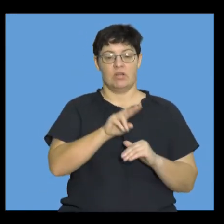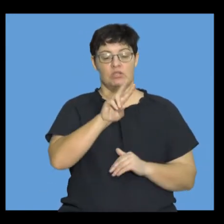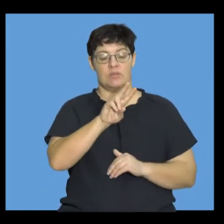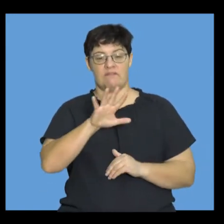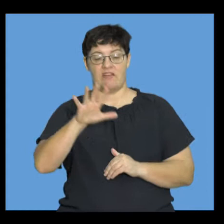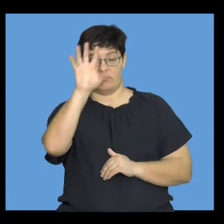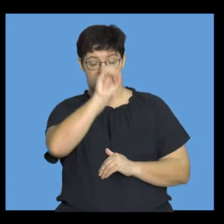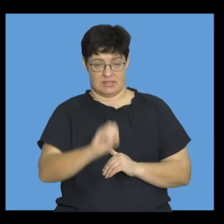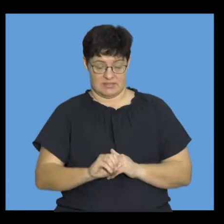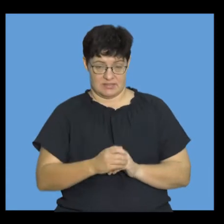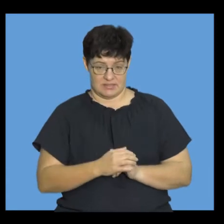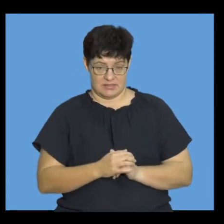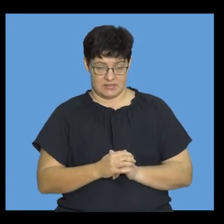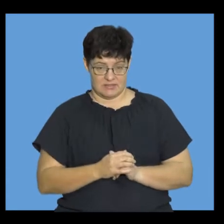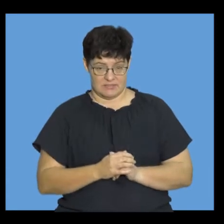25%